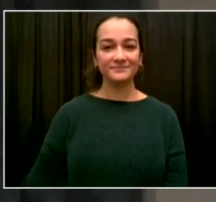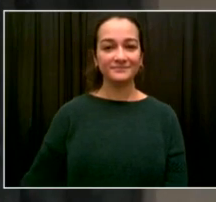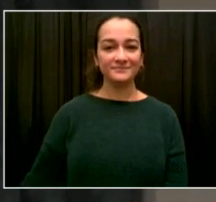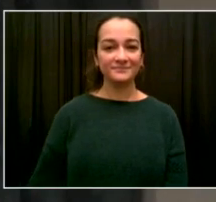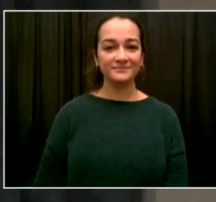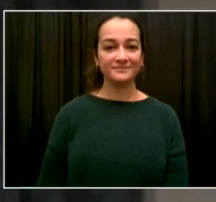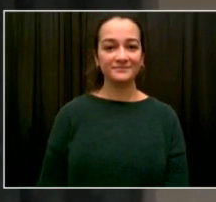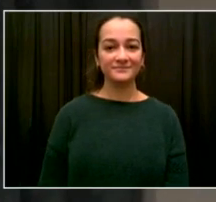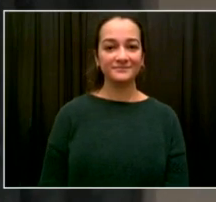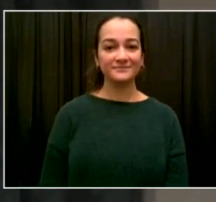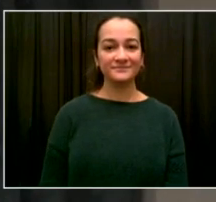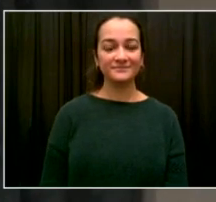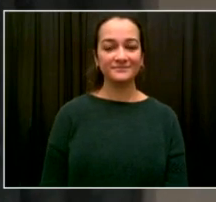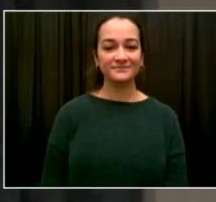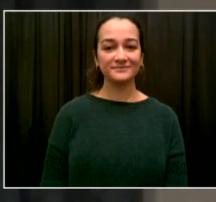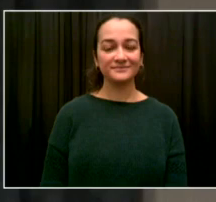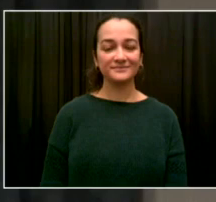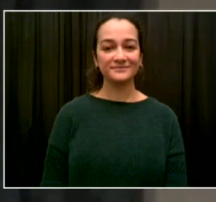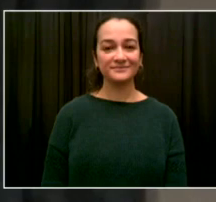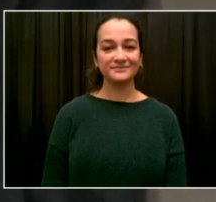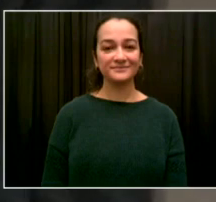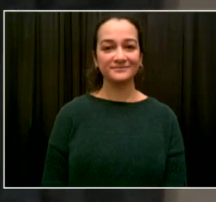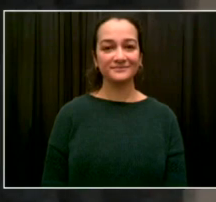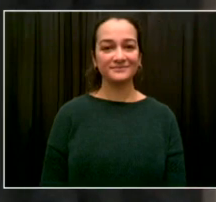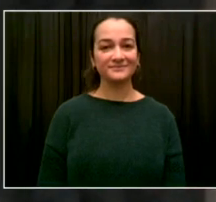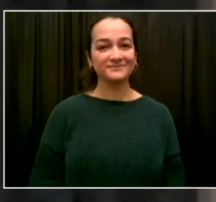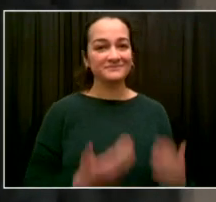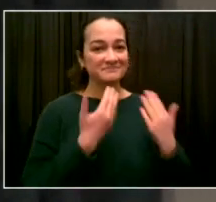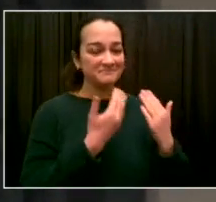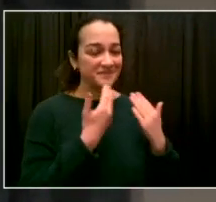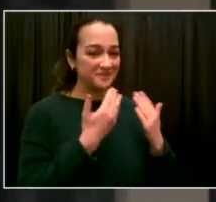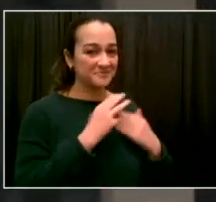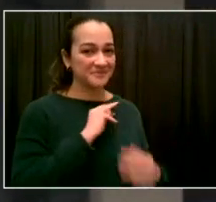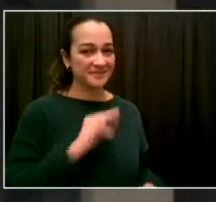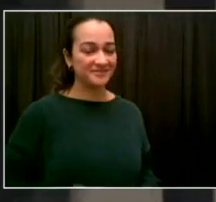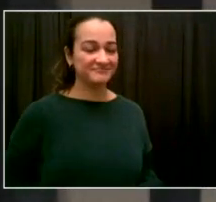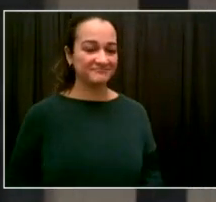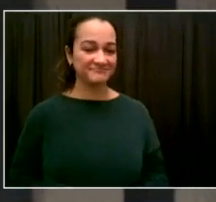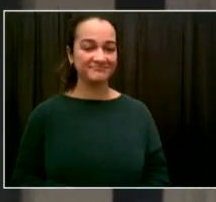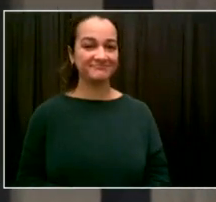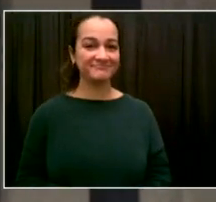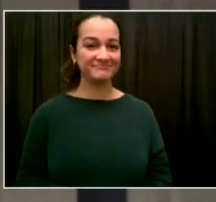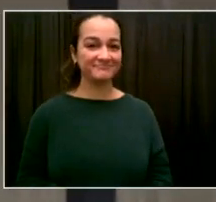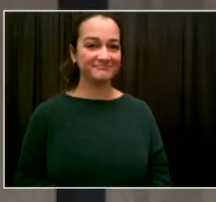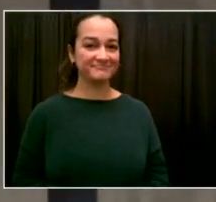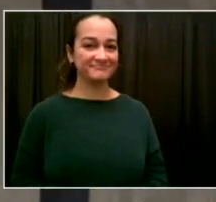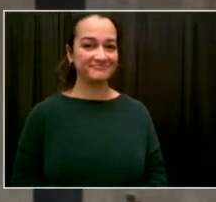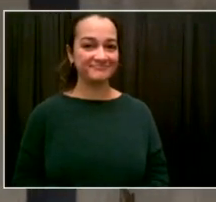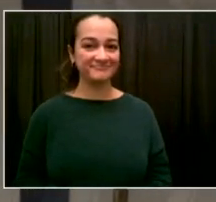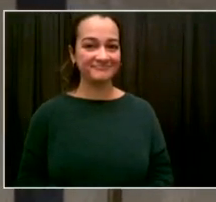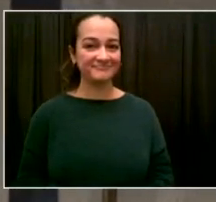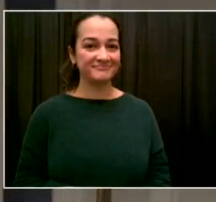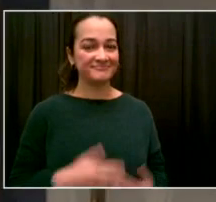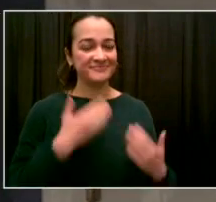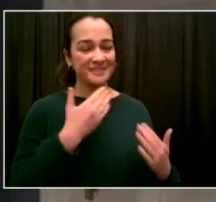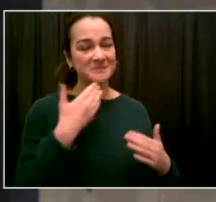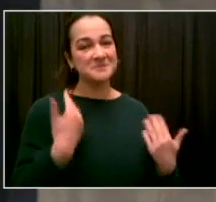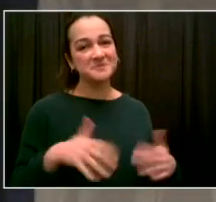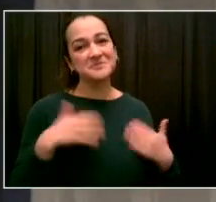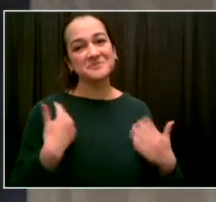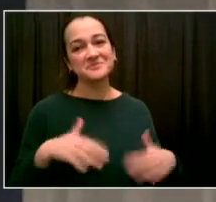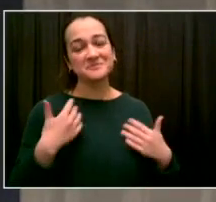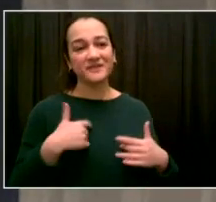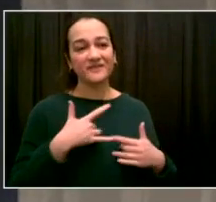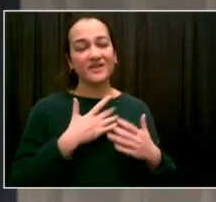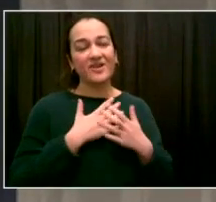Thank you, Mayor. Thank you. Thank you, brother. Well, thank you, Mayor, and it is truly an honor to receive this key to the city